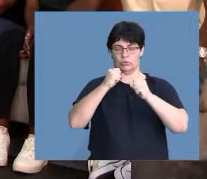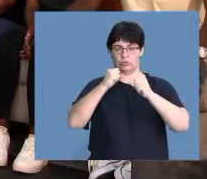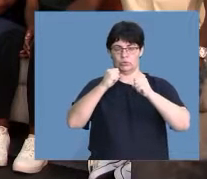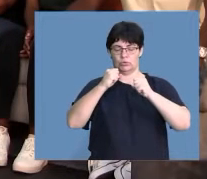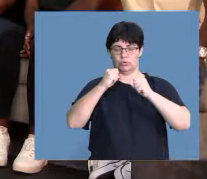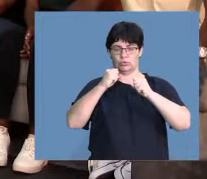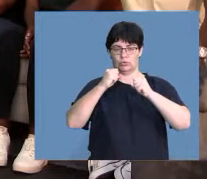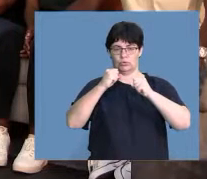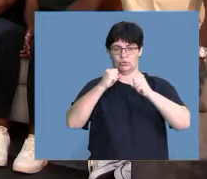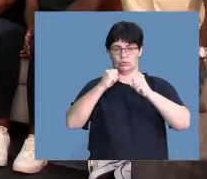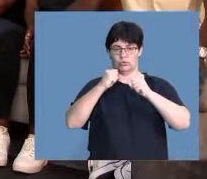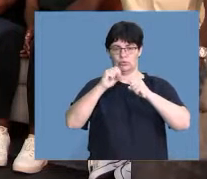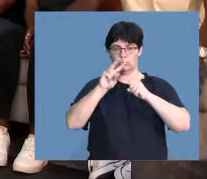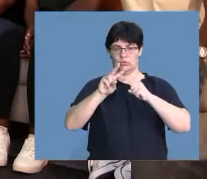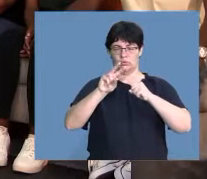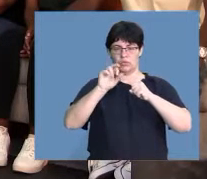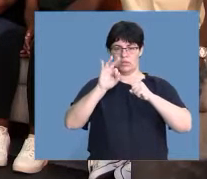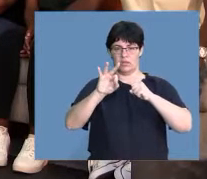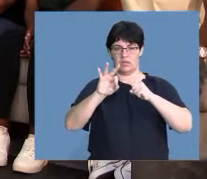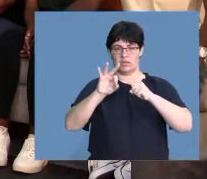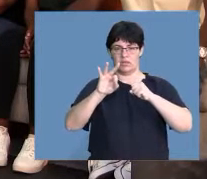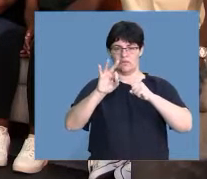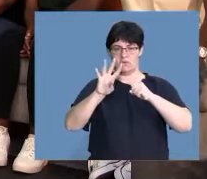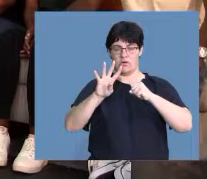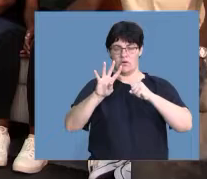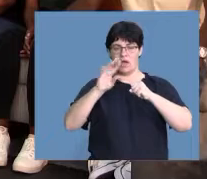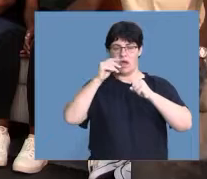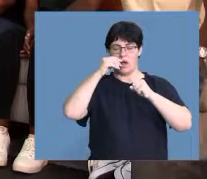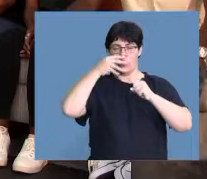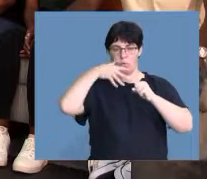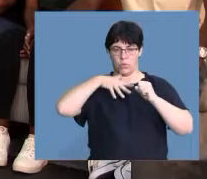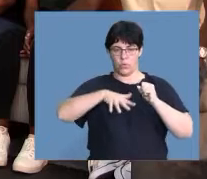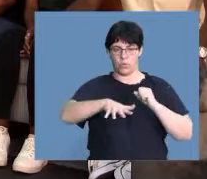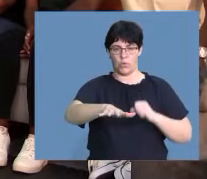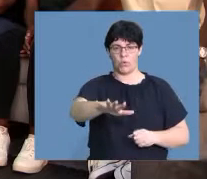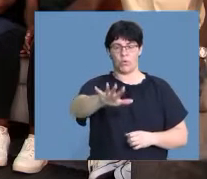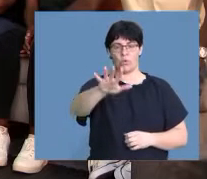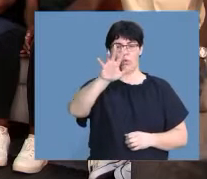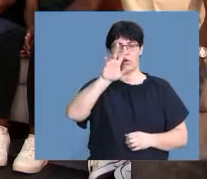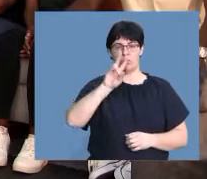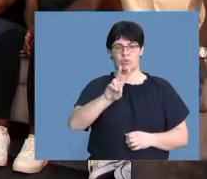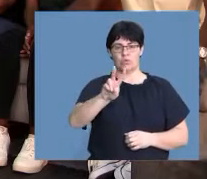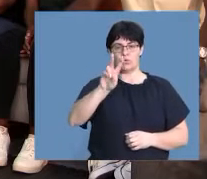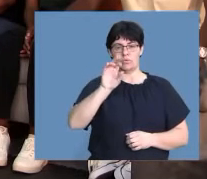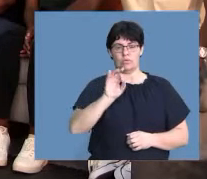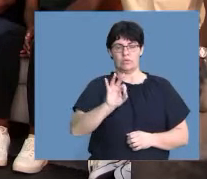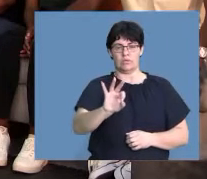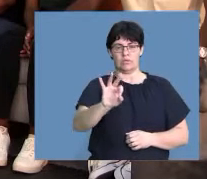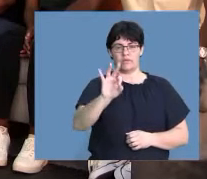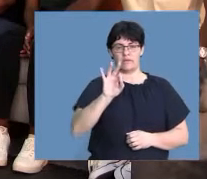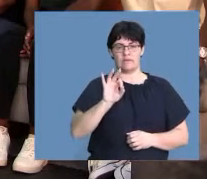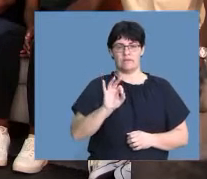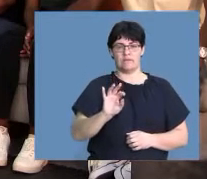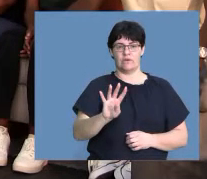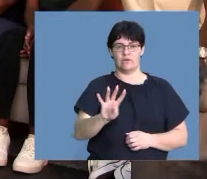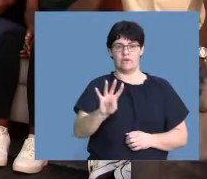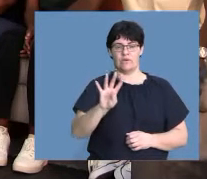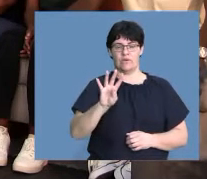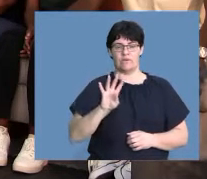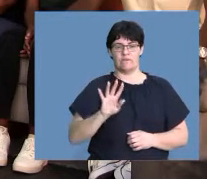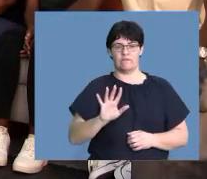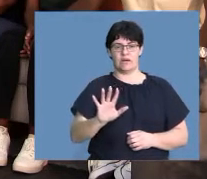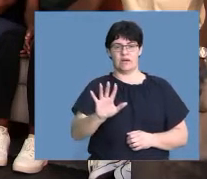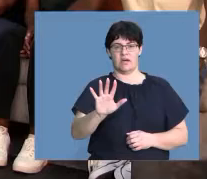Hold. 2, 3, 4. Out through your mouth. 2, 3,